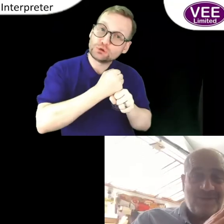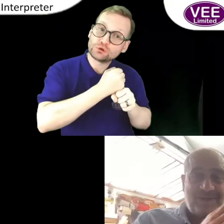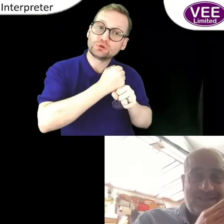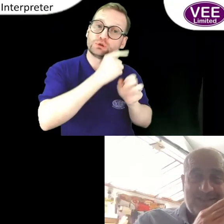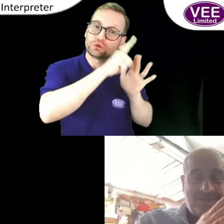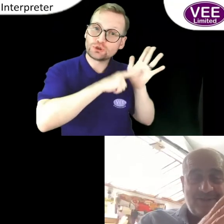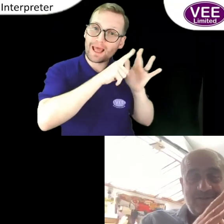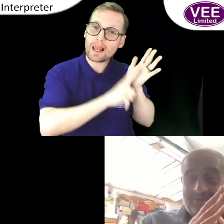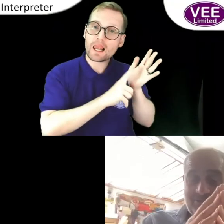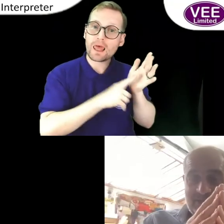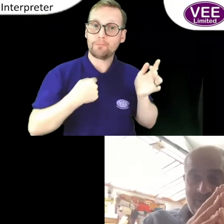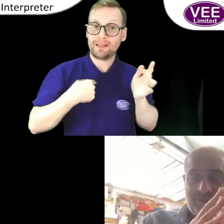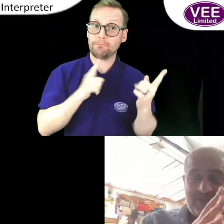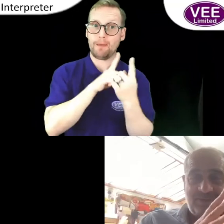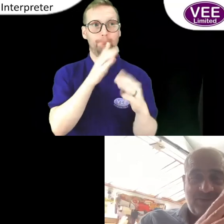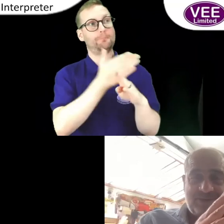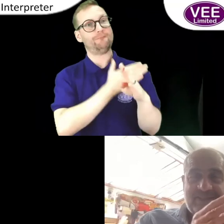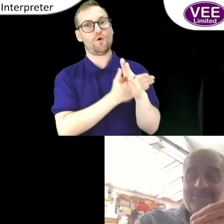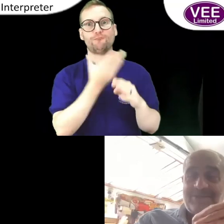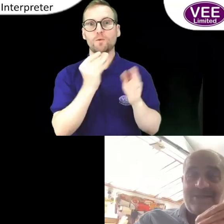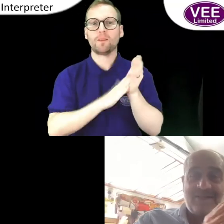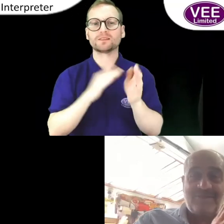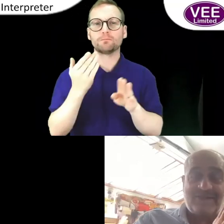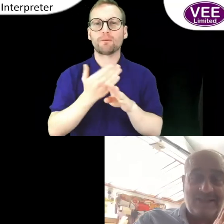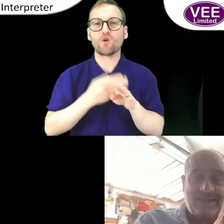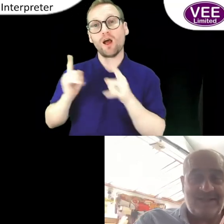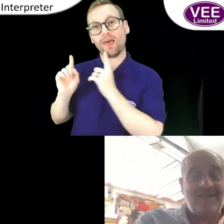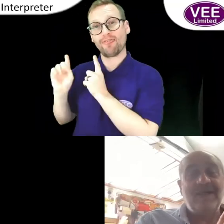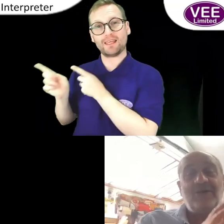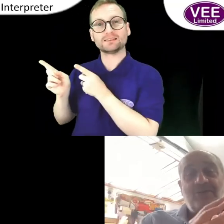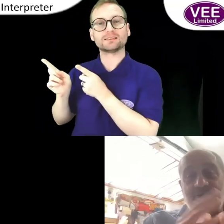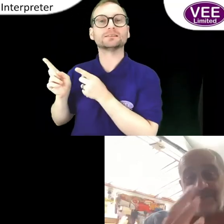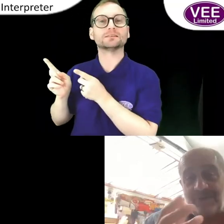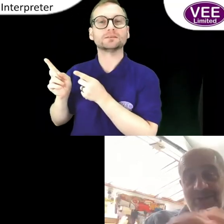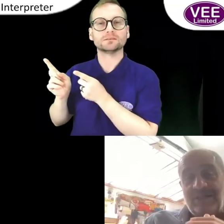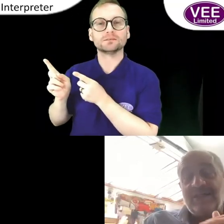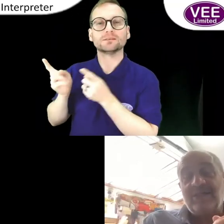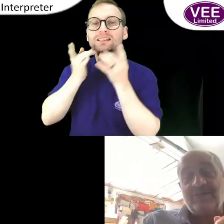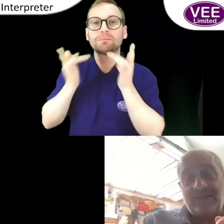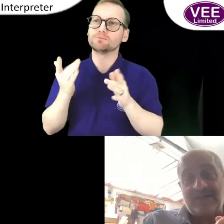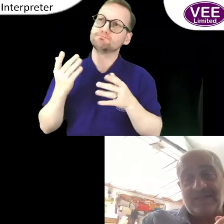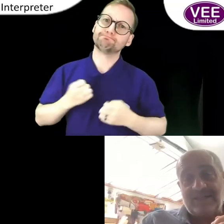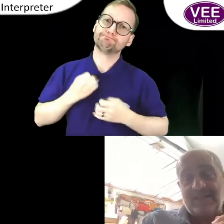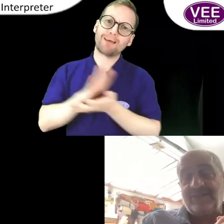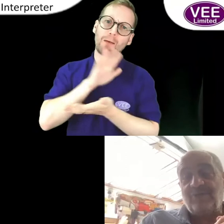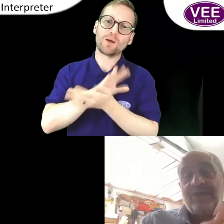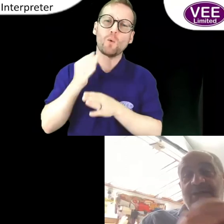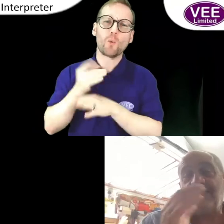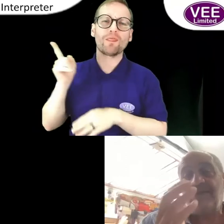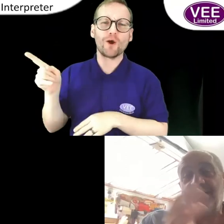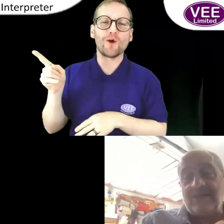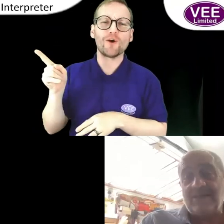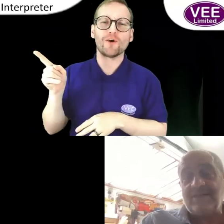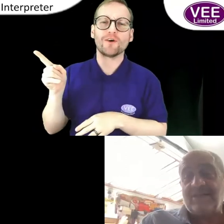just before this exhibition, just a few months before this exhibition, and I was delighted to work with Jill on this installation